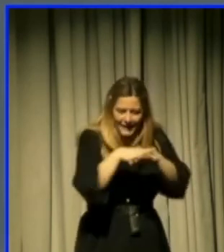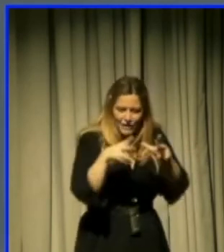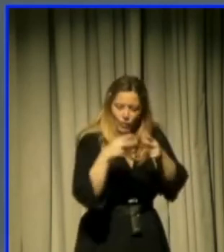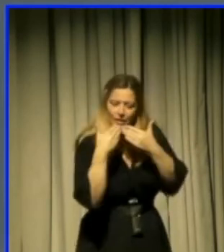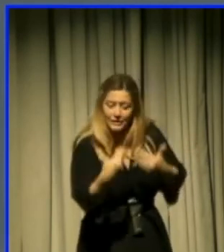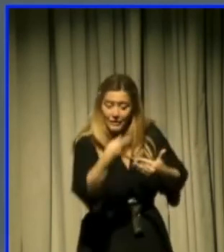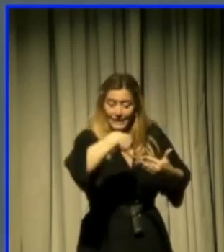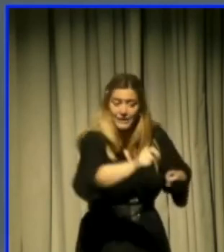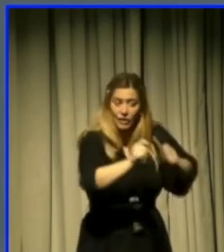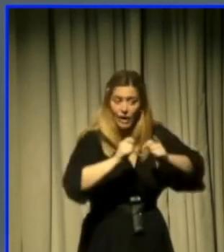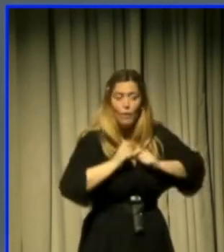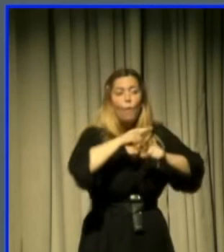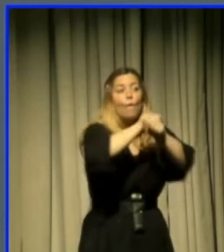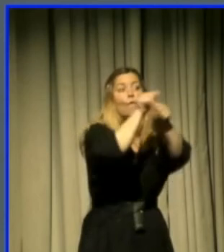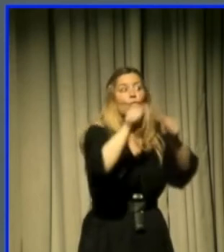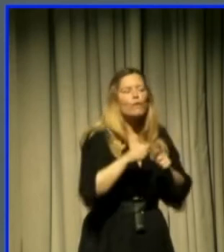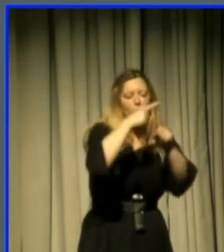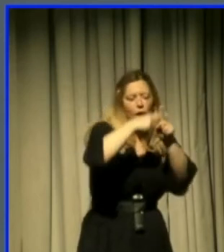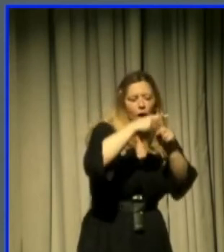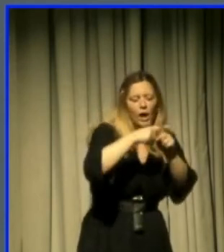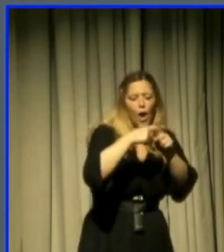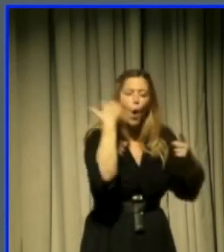you saw